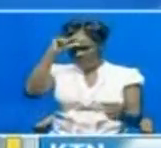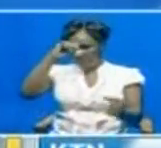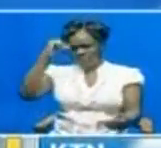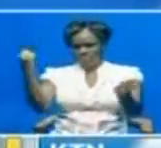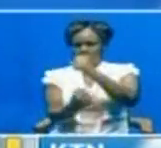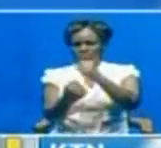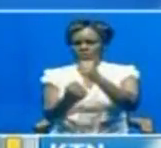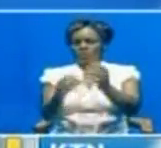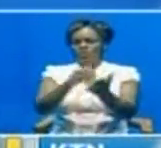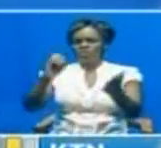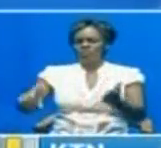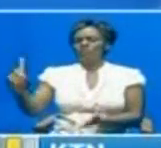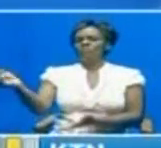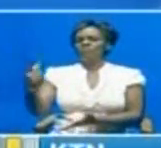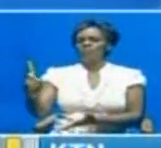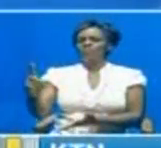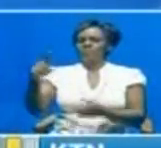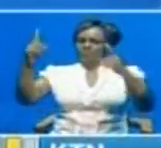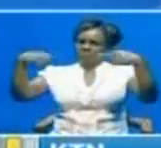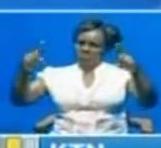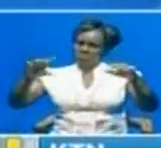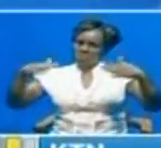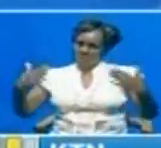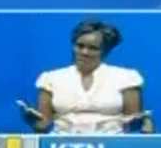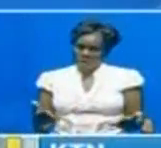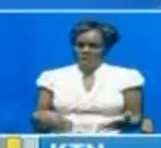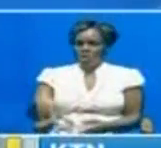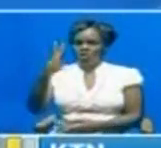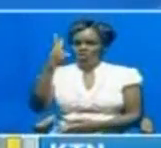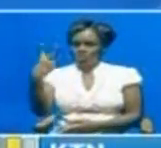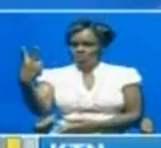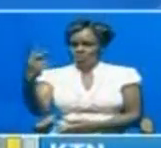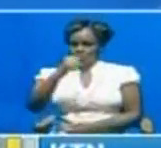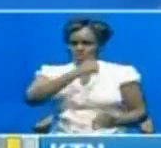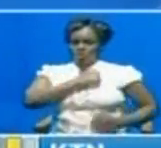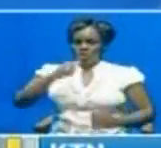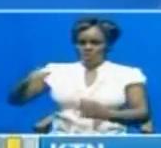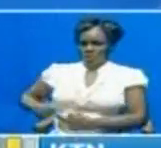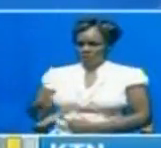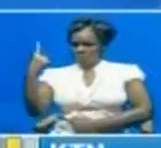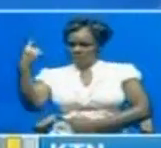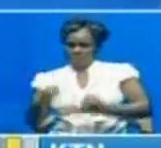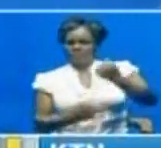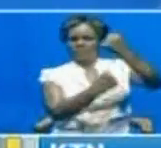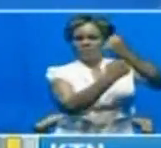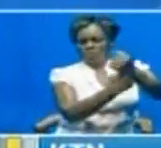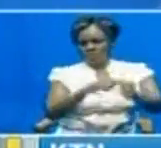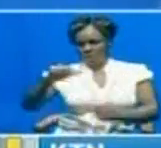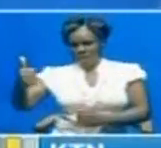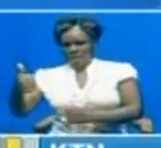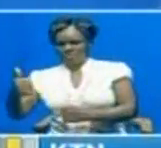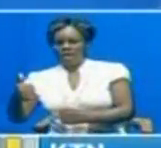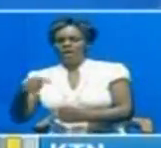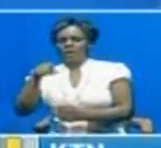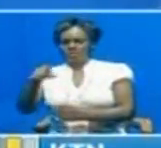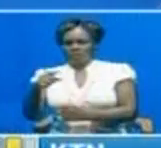oust President Pierre Nkurunziza was successful, as two factions of soldiers, one supporting the president and the other conducting